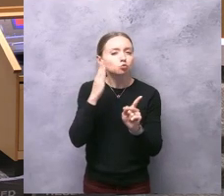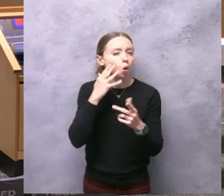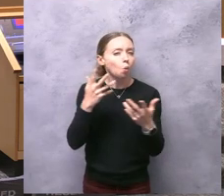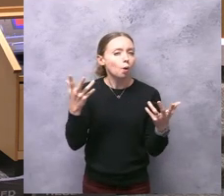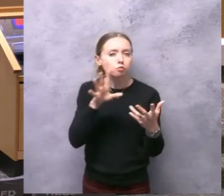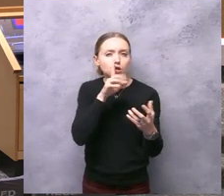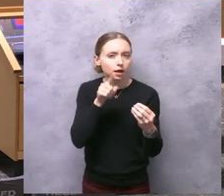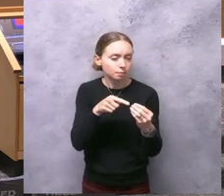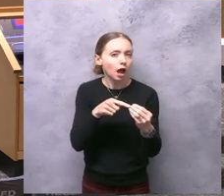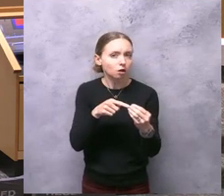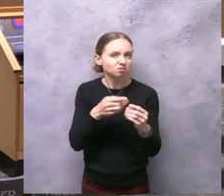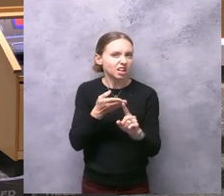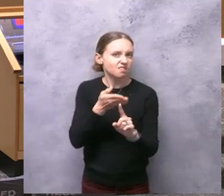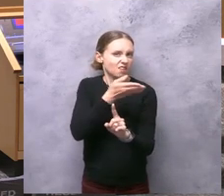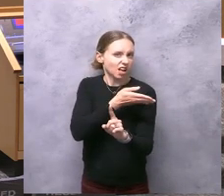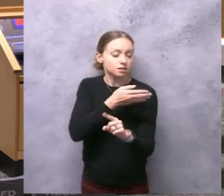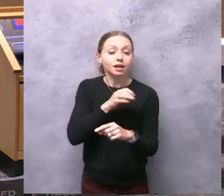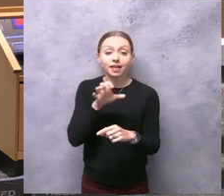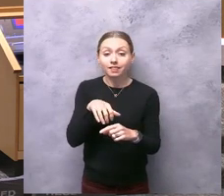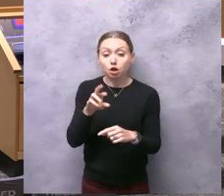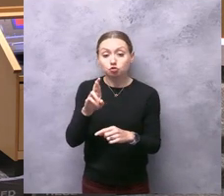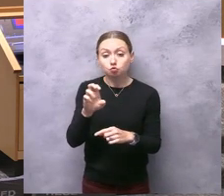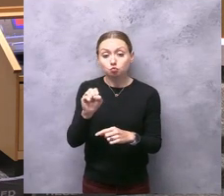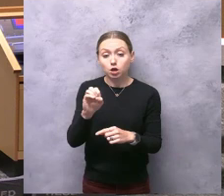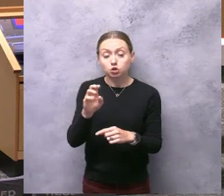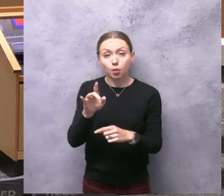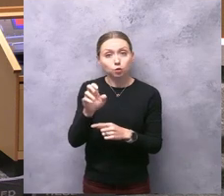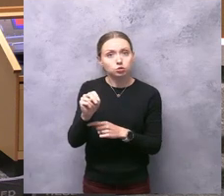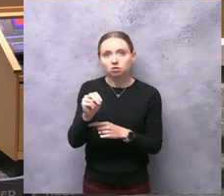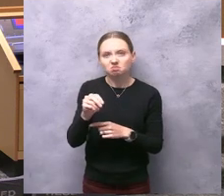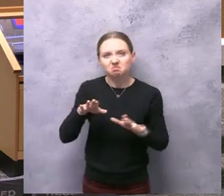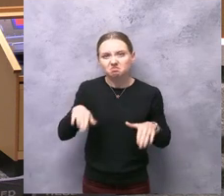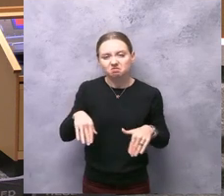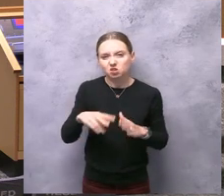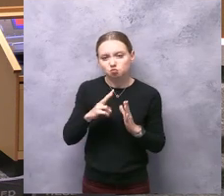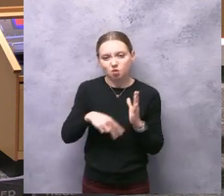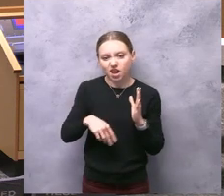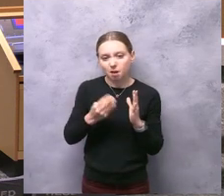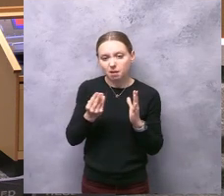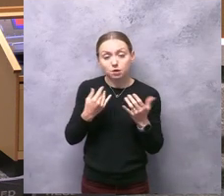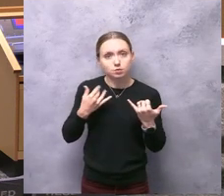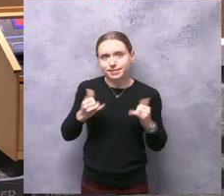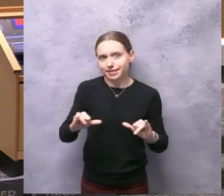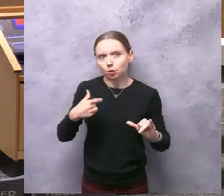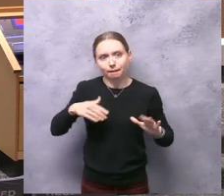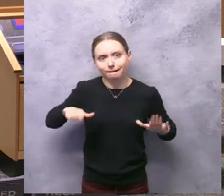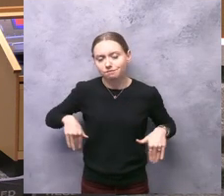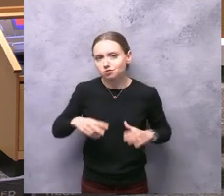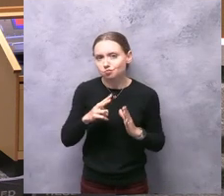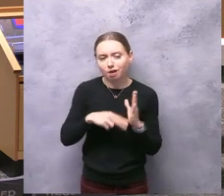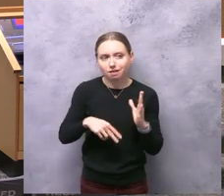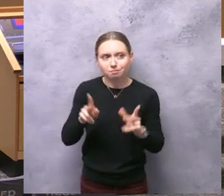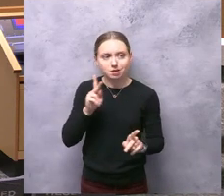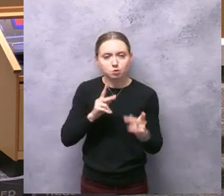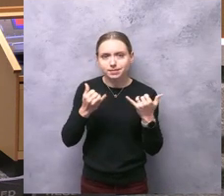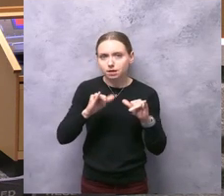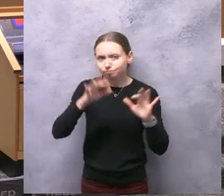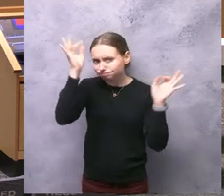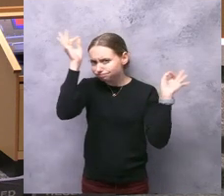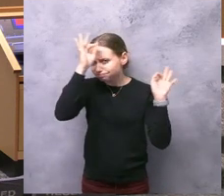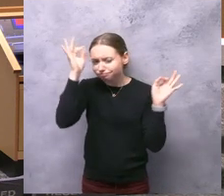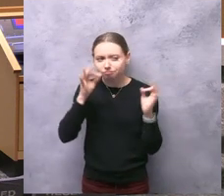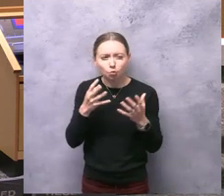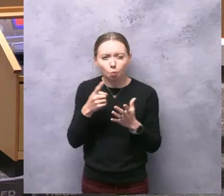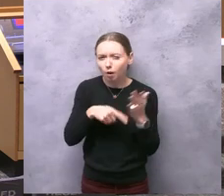Mm-hmm. And the resolution wasn't even read on Monday, so and it still hasn't been read, and people still don't know what we're talking